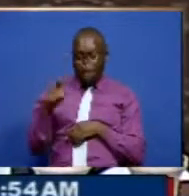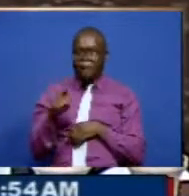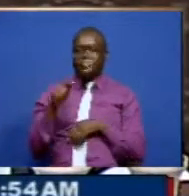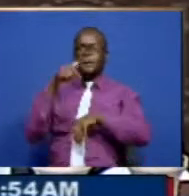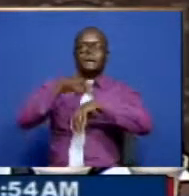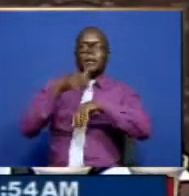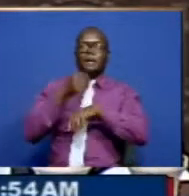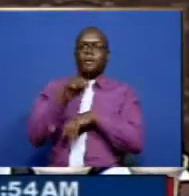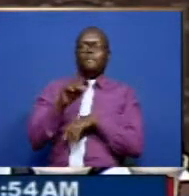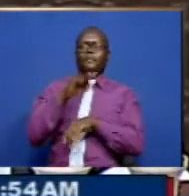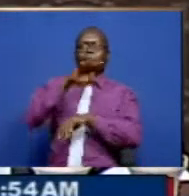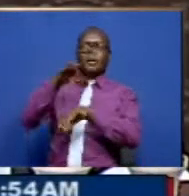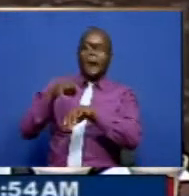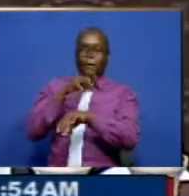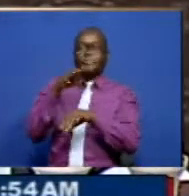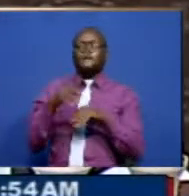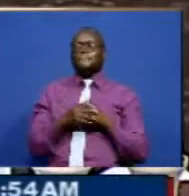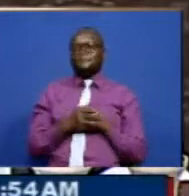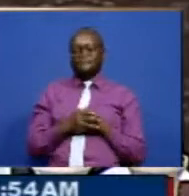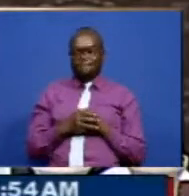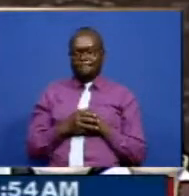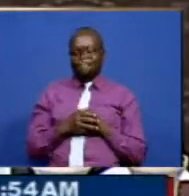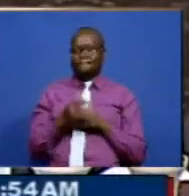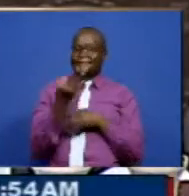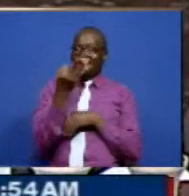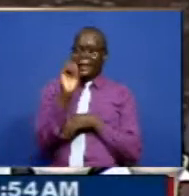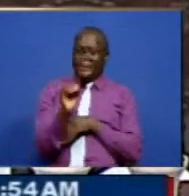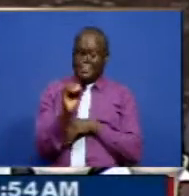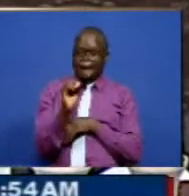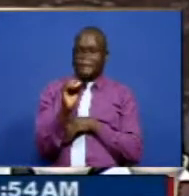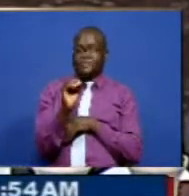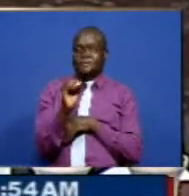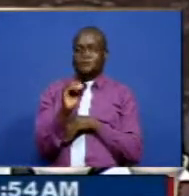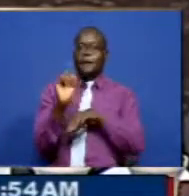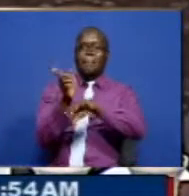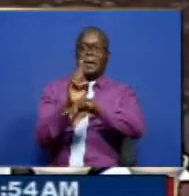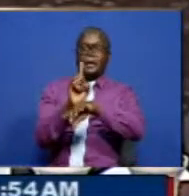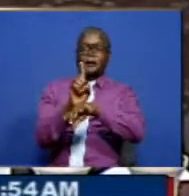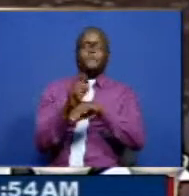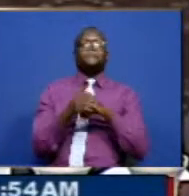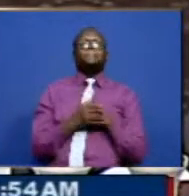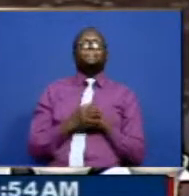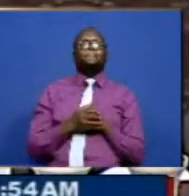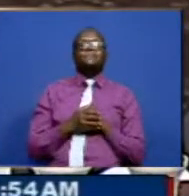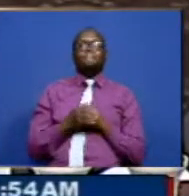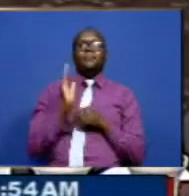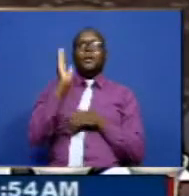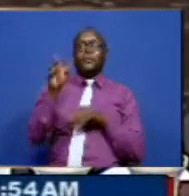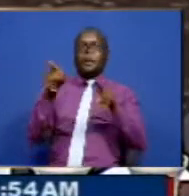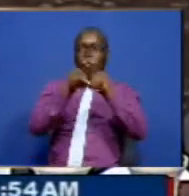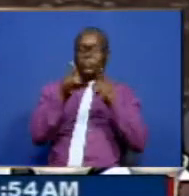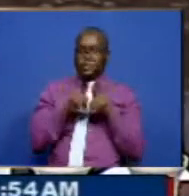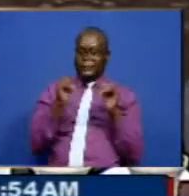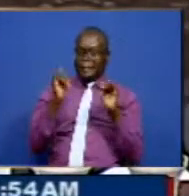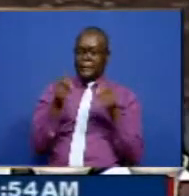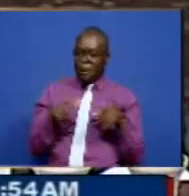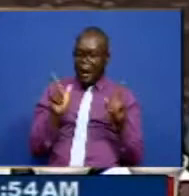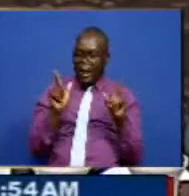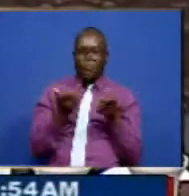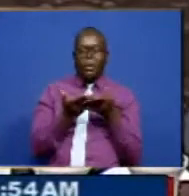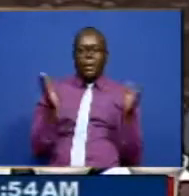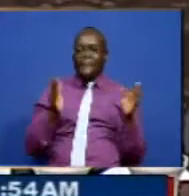of 3 hours and 30 minutes. We will also try to allow